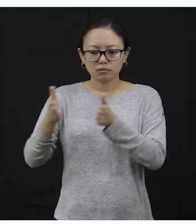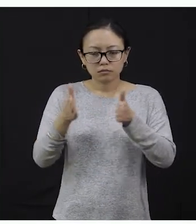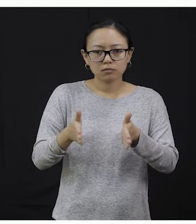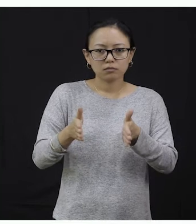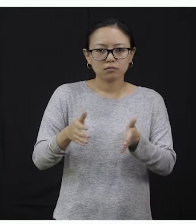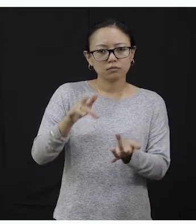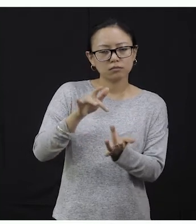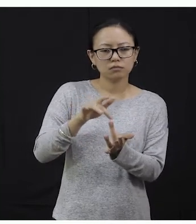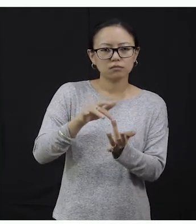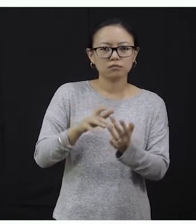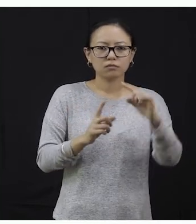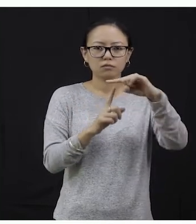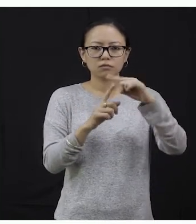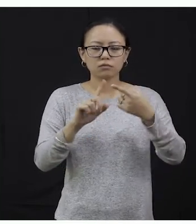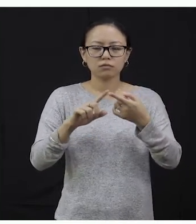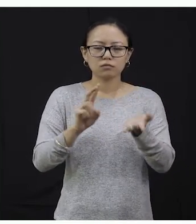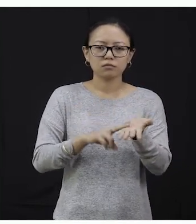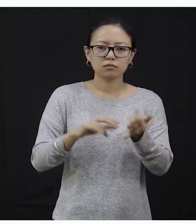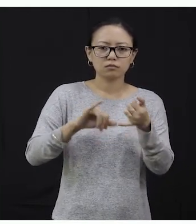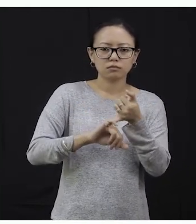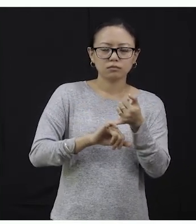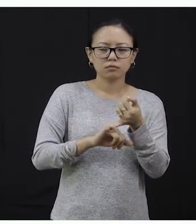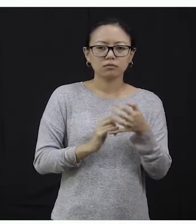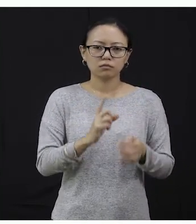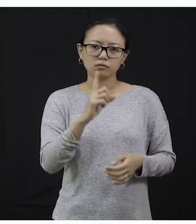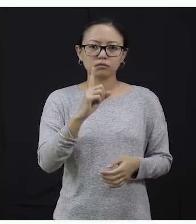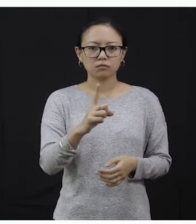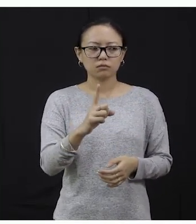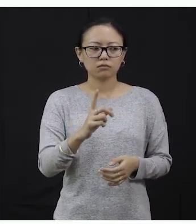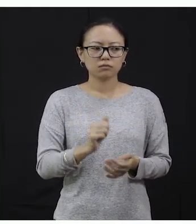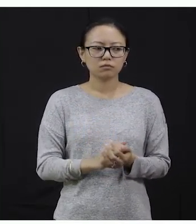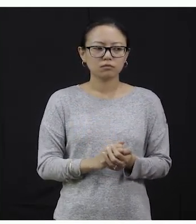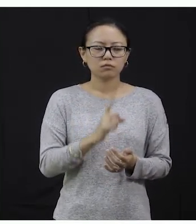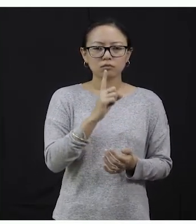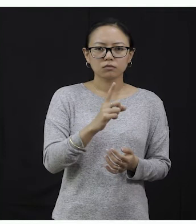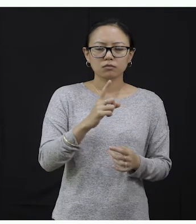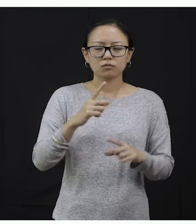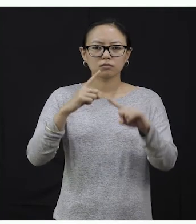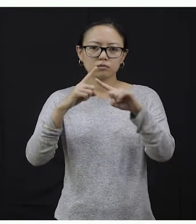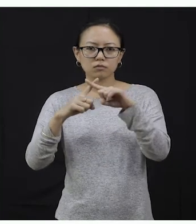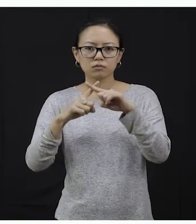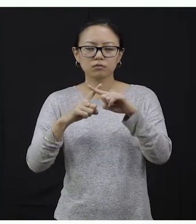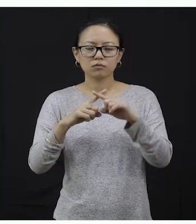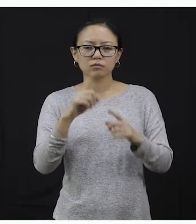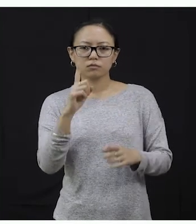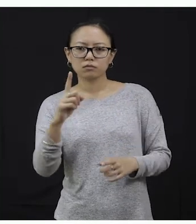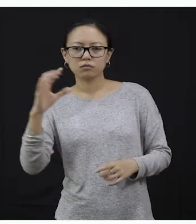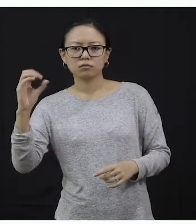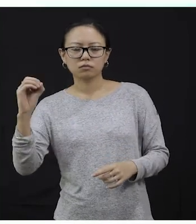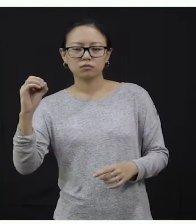1 into tens place, so multiply with 10. So 1 into 10 is